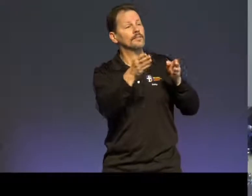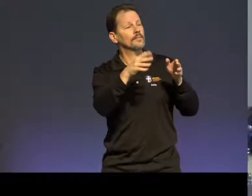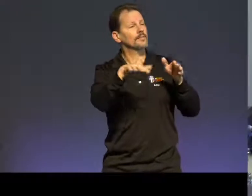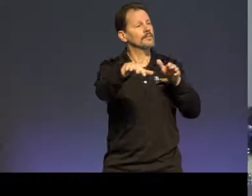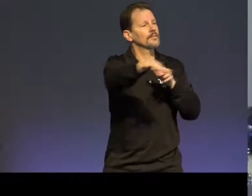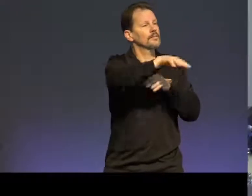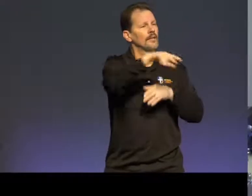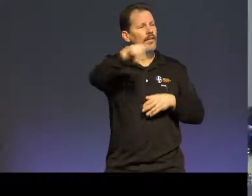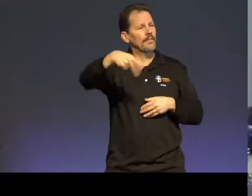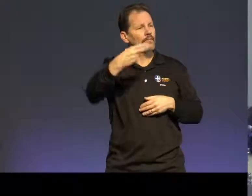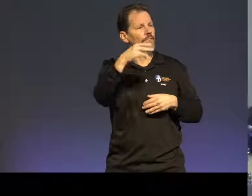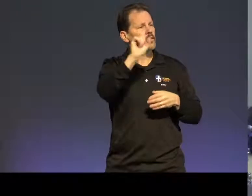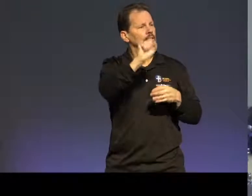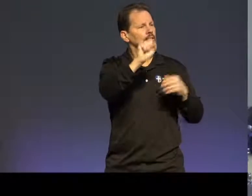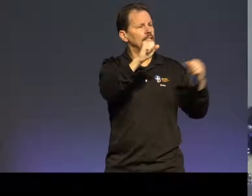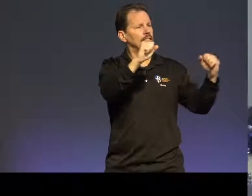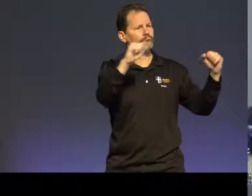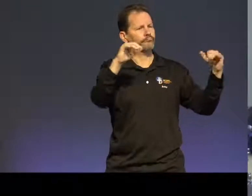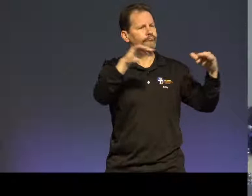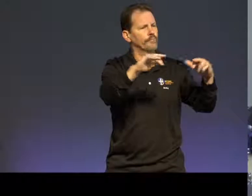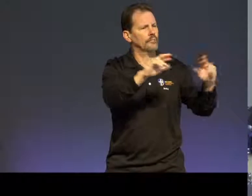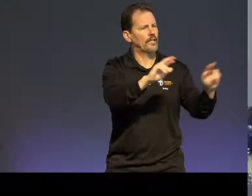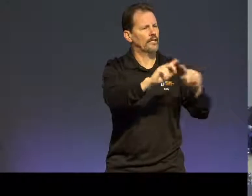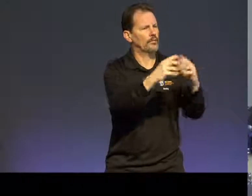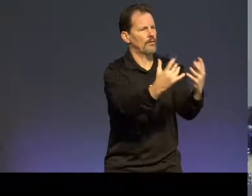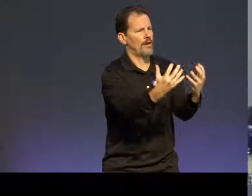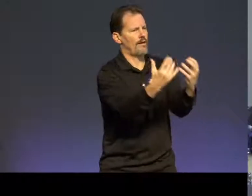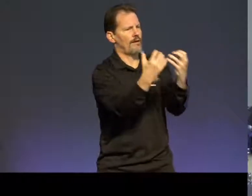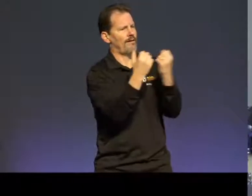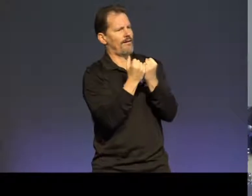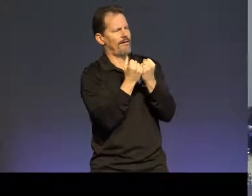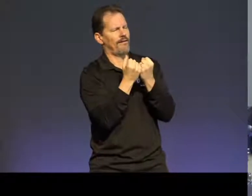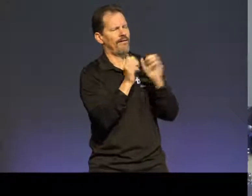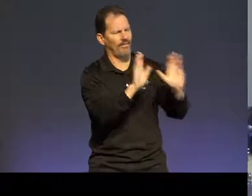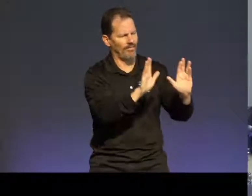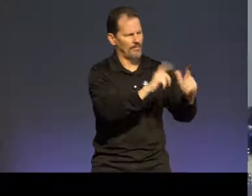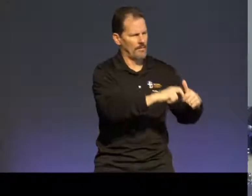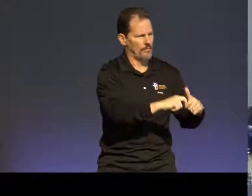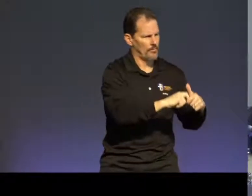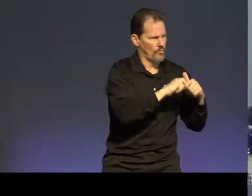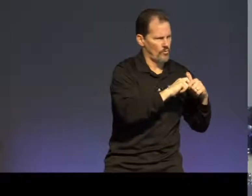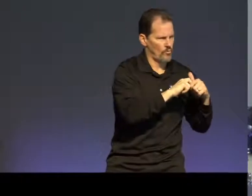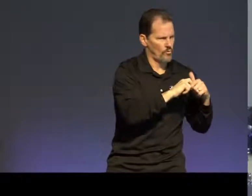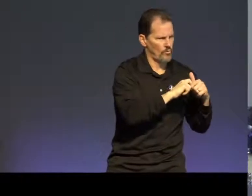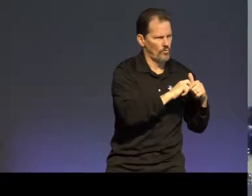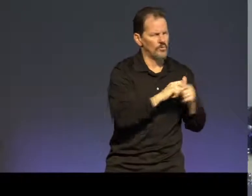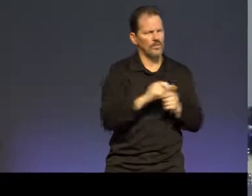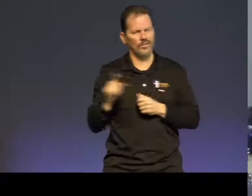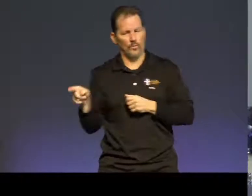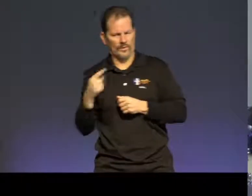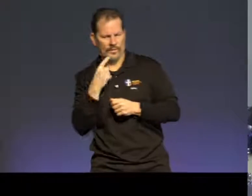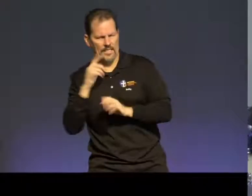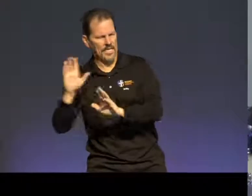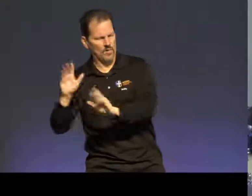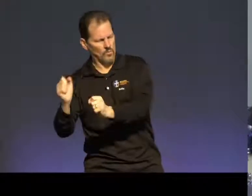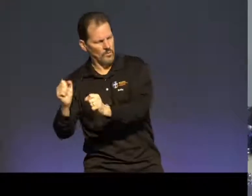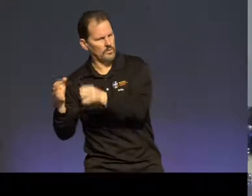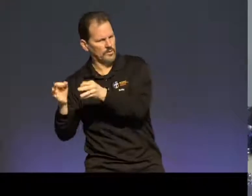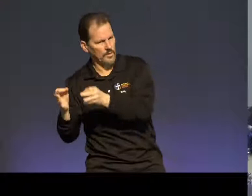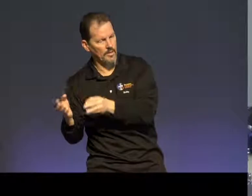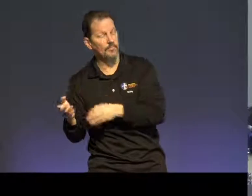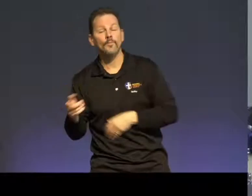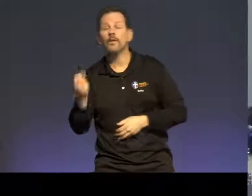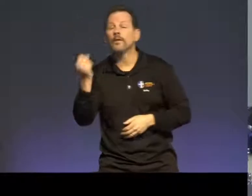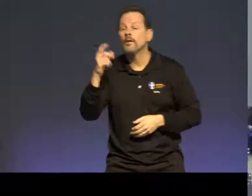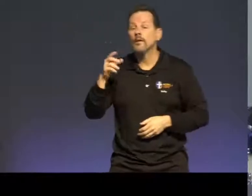I said, now the Philistines." I want to pause for a minute before we get too heavy into what he said, to notice what he did. He said, "I saw all